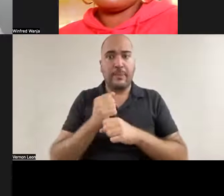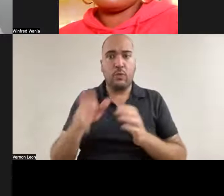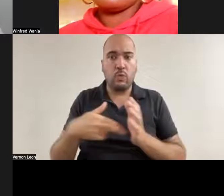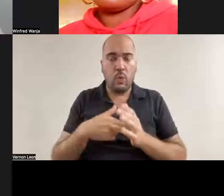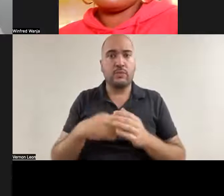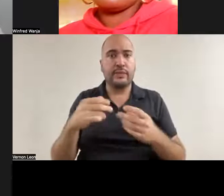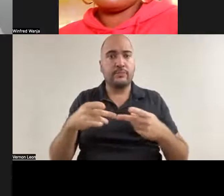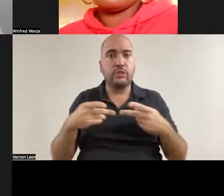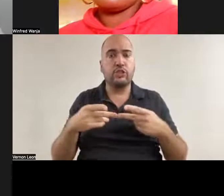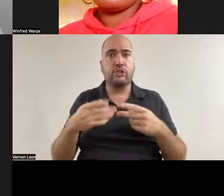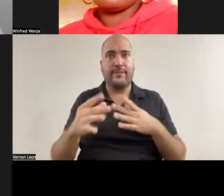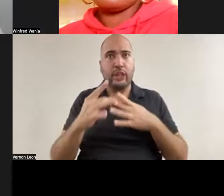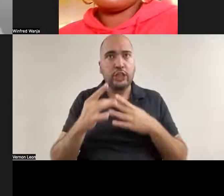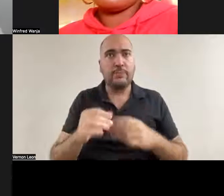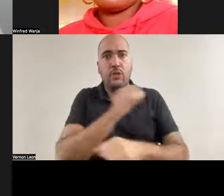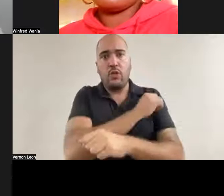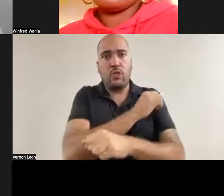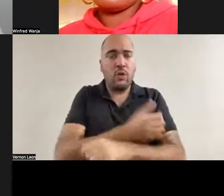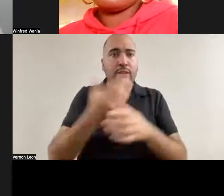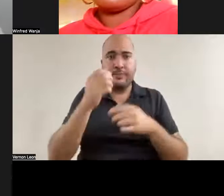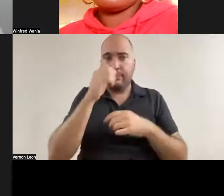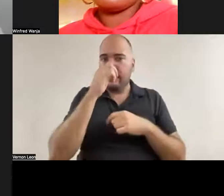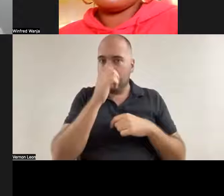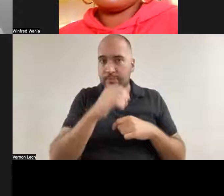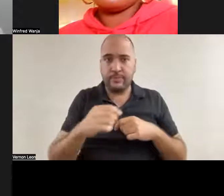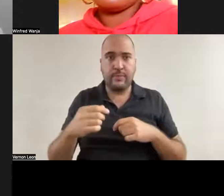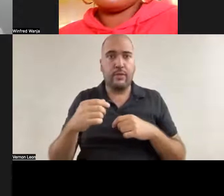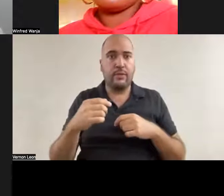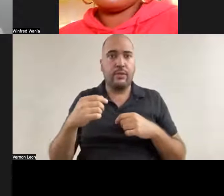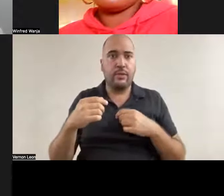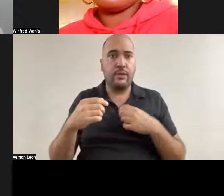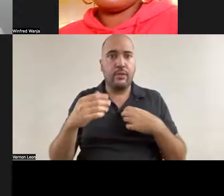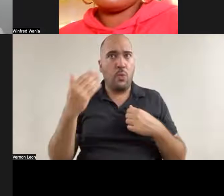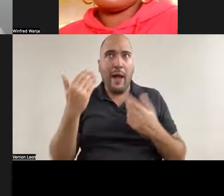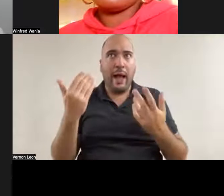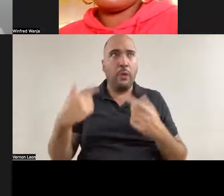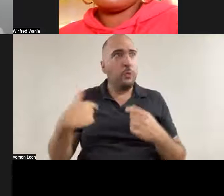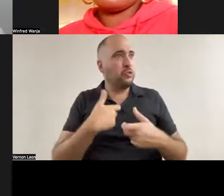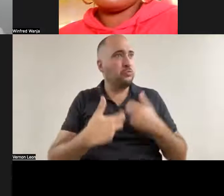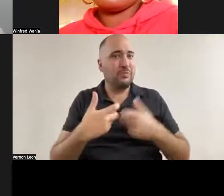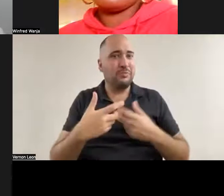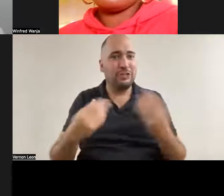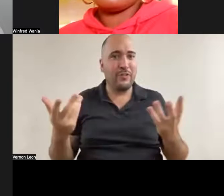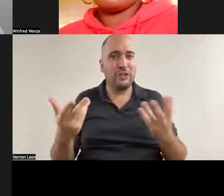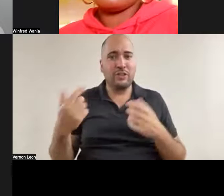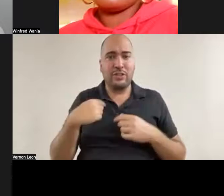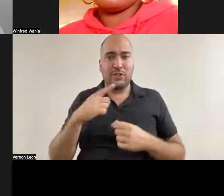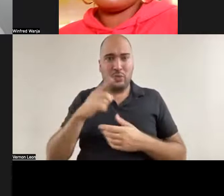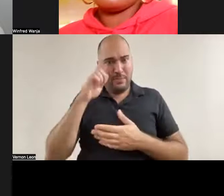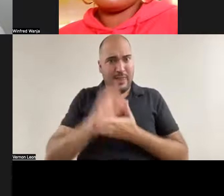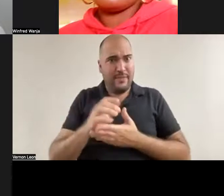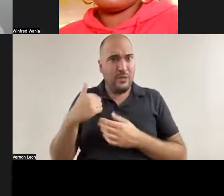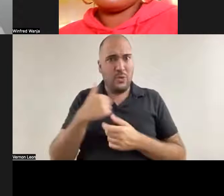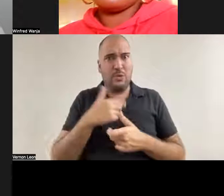and positions of leadership and authority. Why? Well, we're problem solvers. I truly believe we're